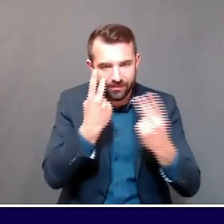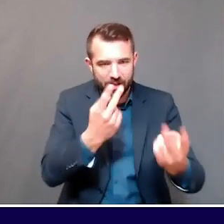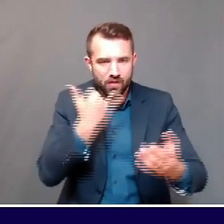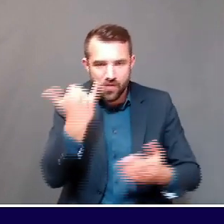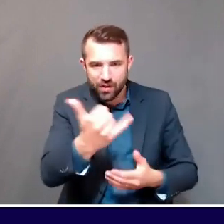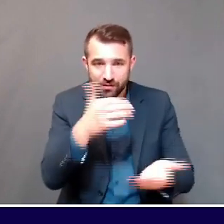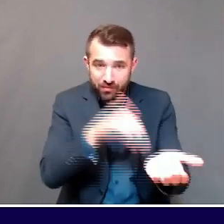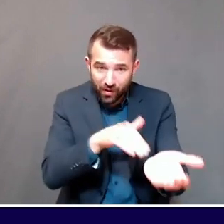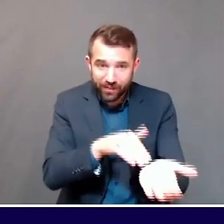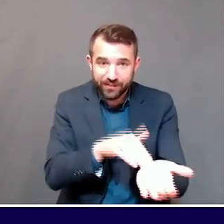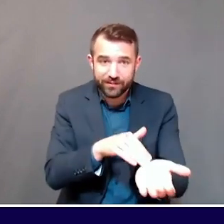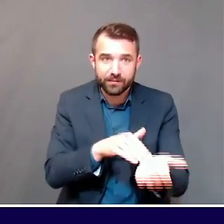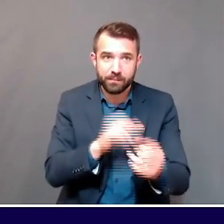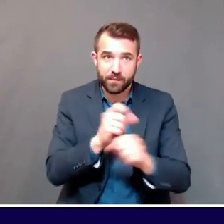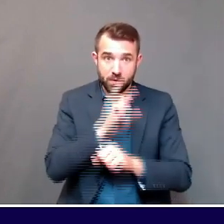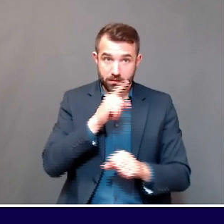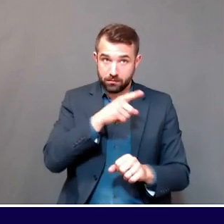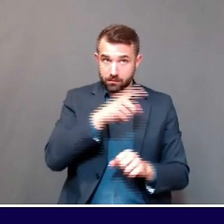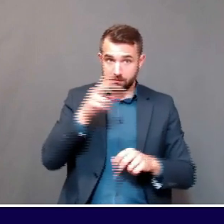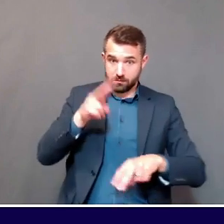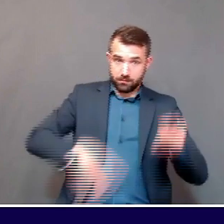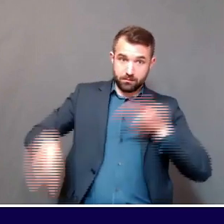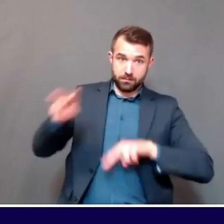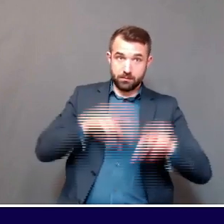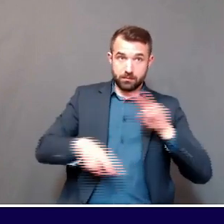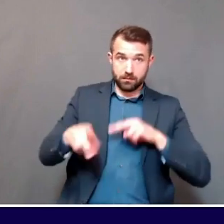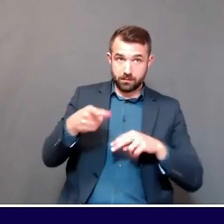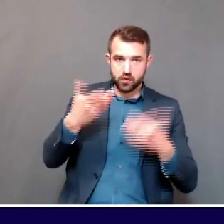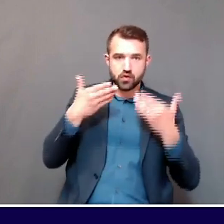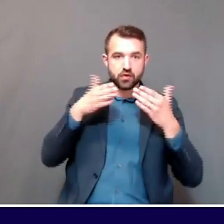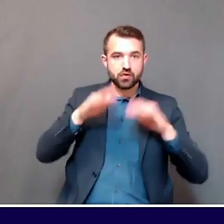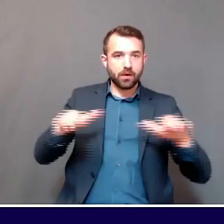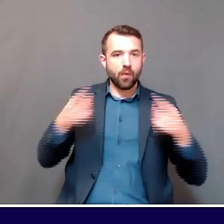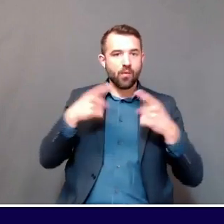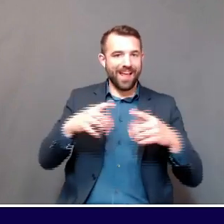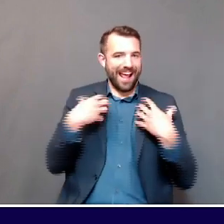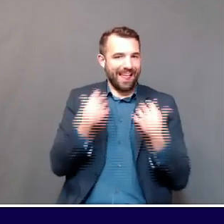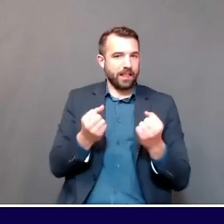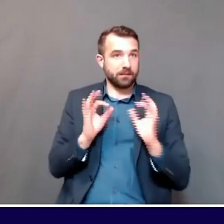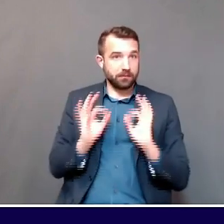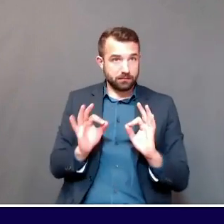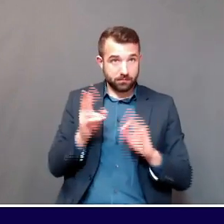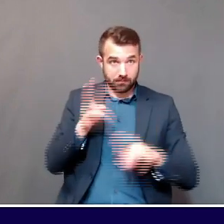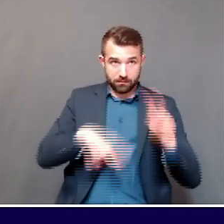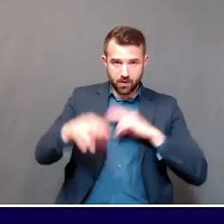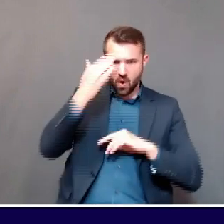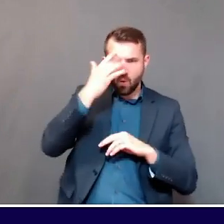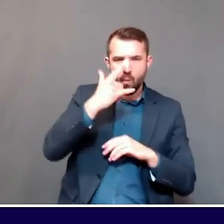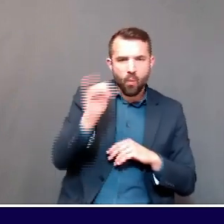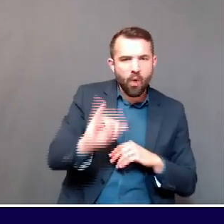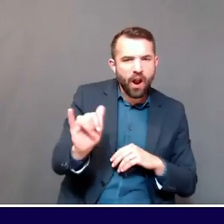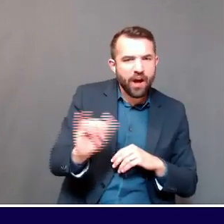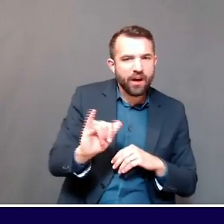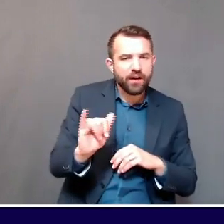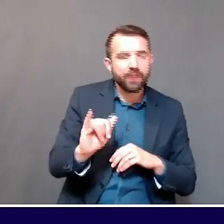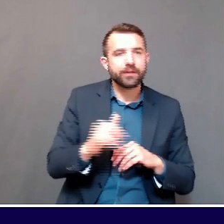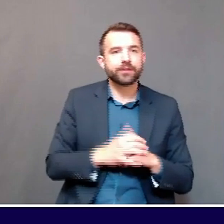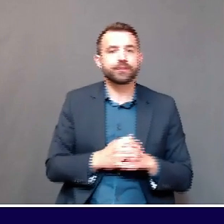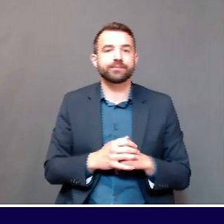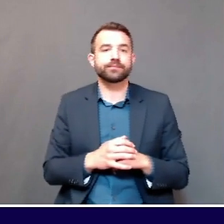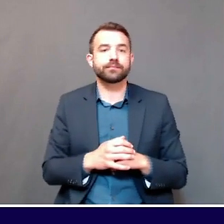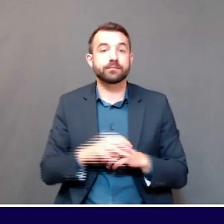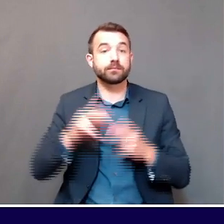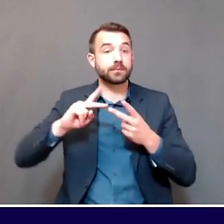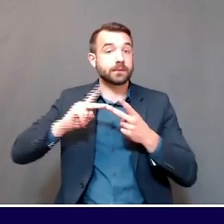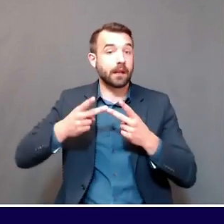and make sure your child is getting in for those well child visits. The second is that if your child's not feeling well and that you believe